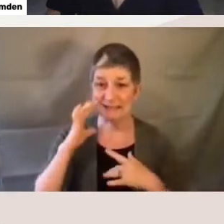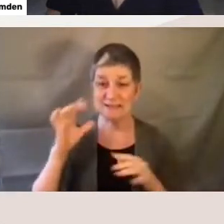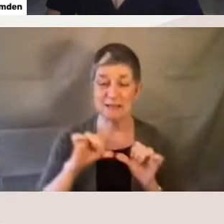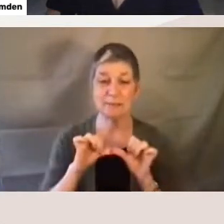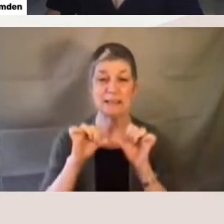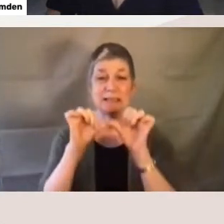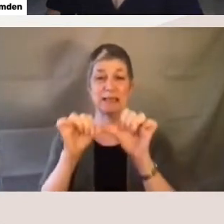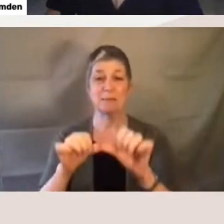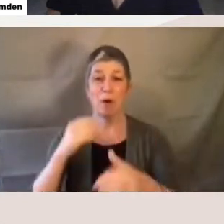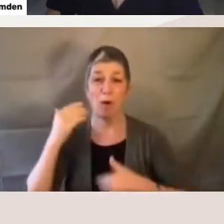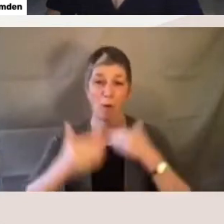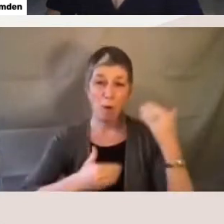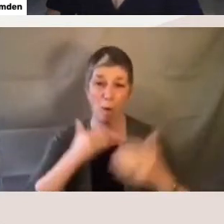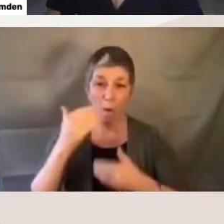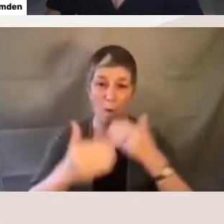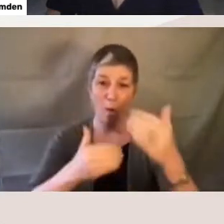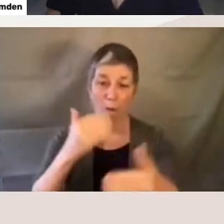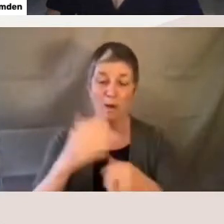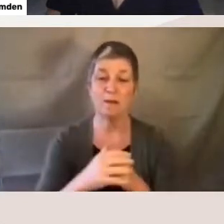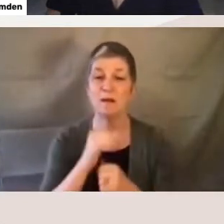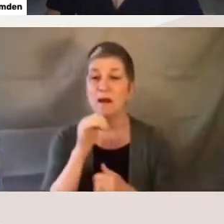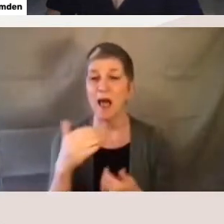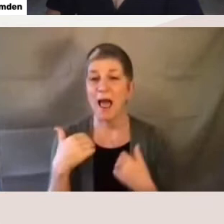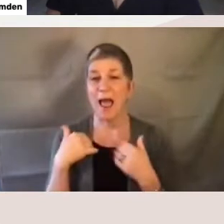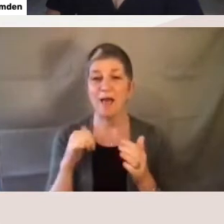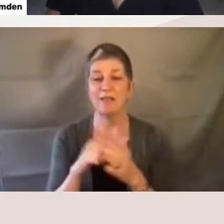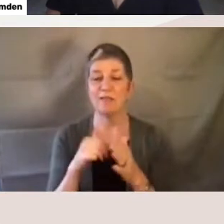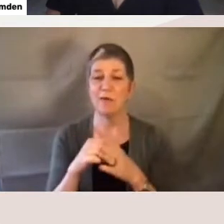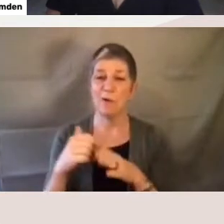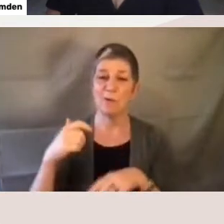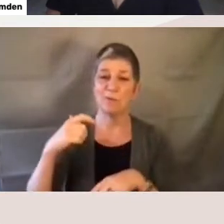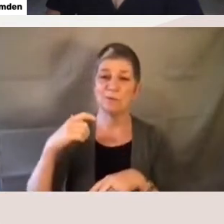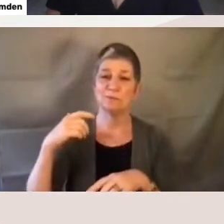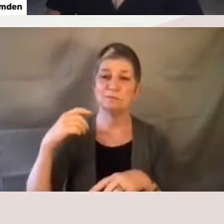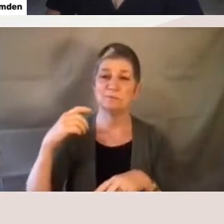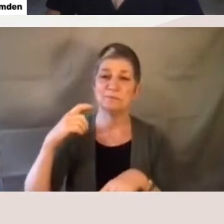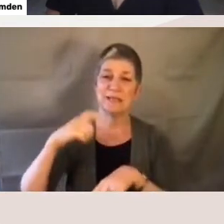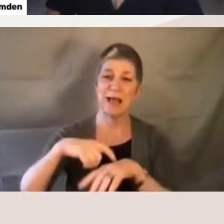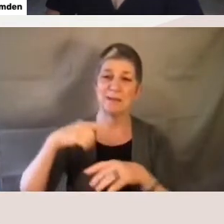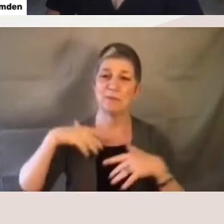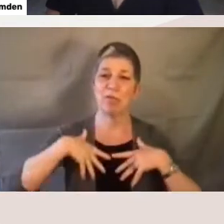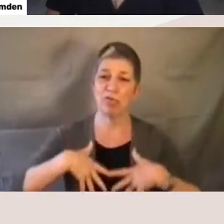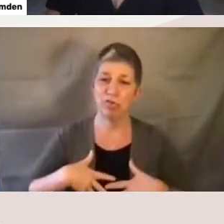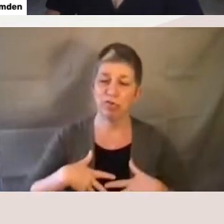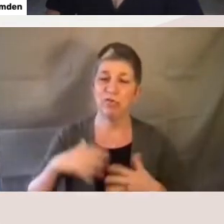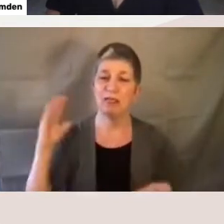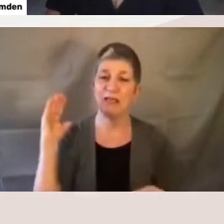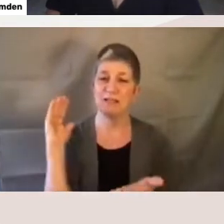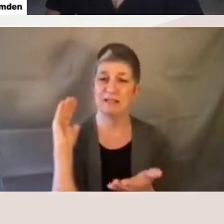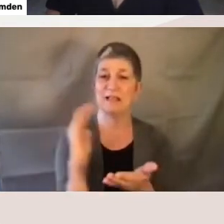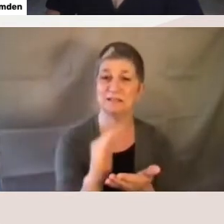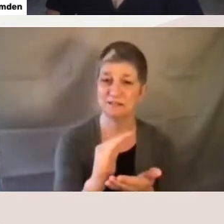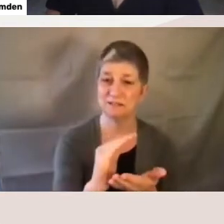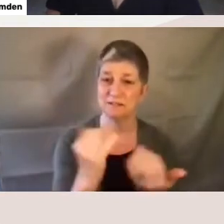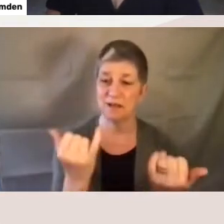on going and just not had those downtimes as much as I did from the beginning.